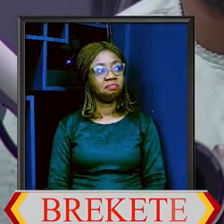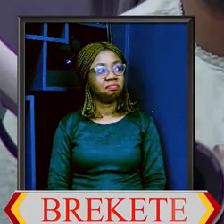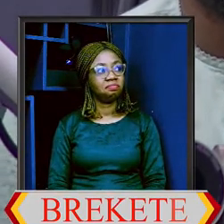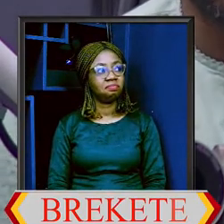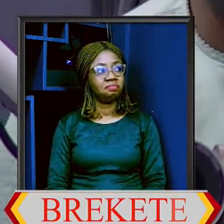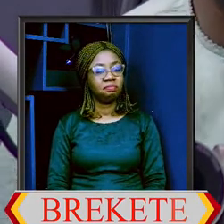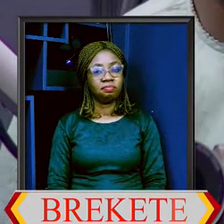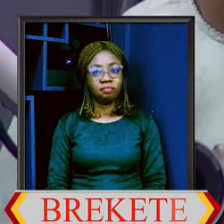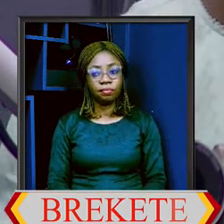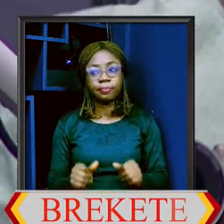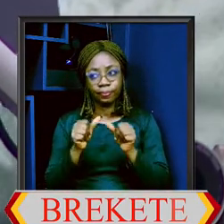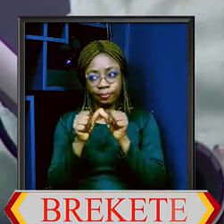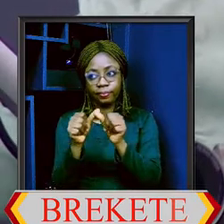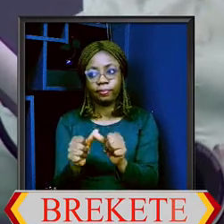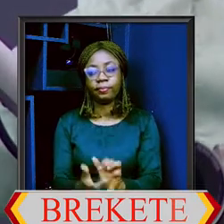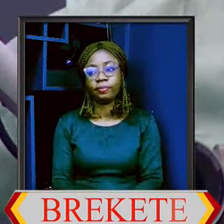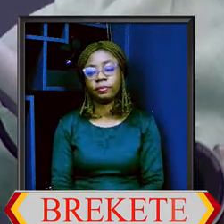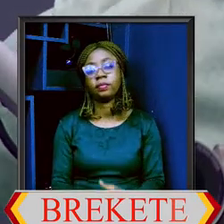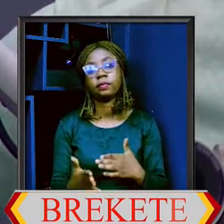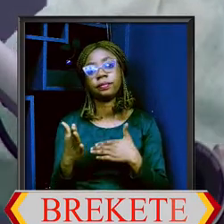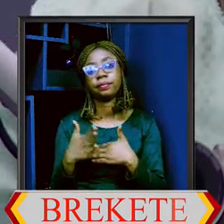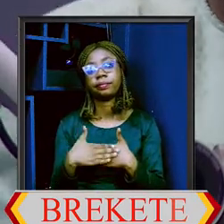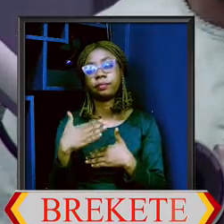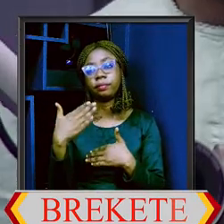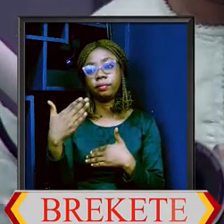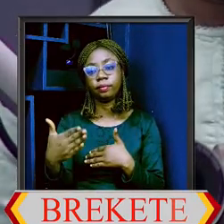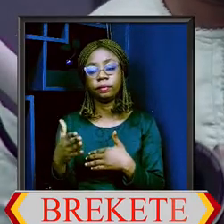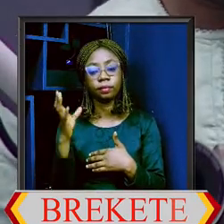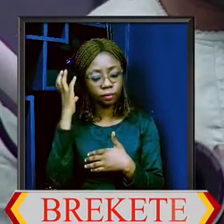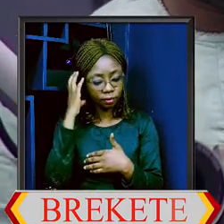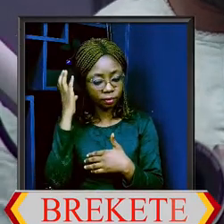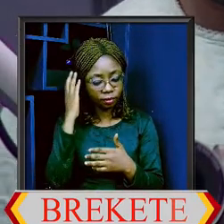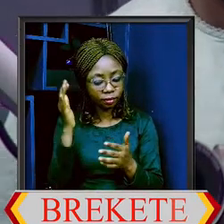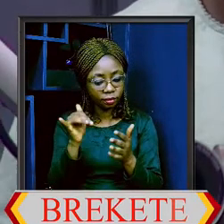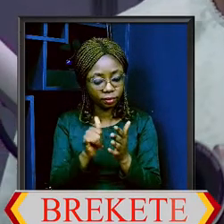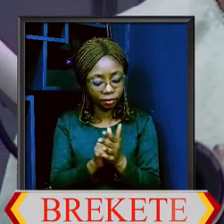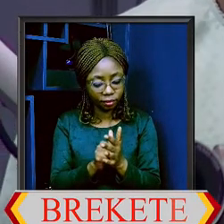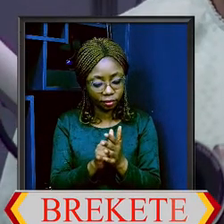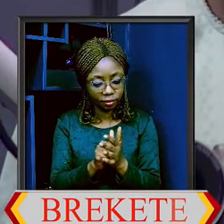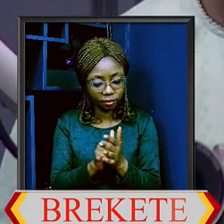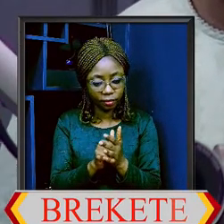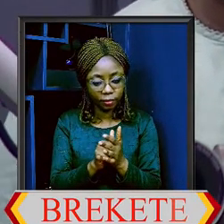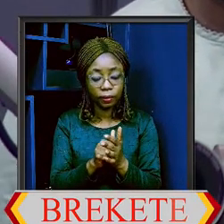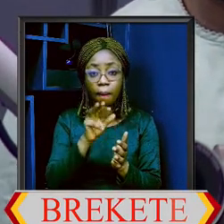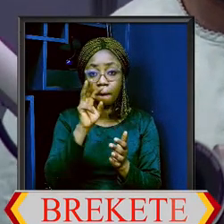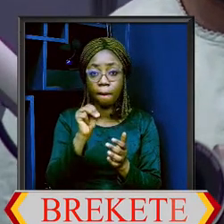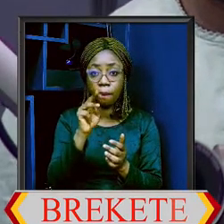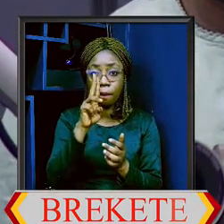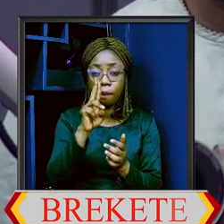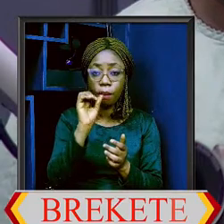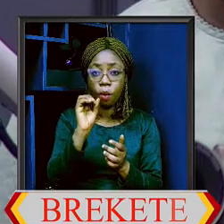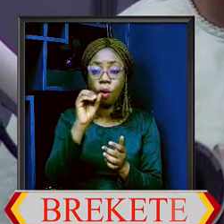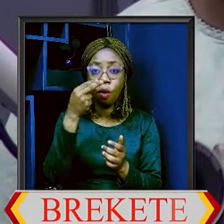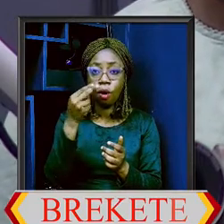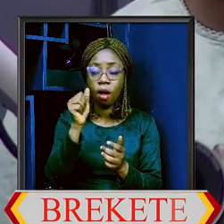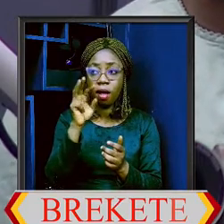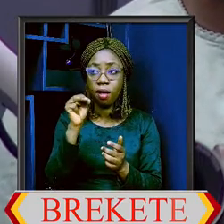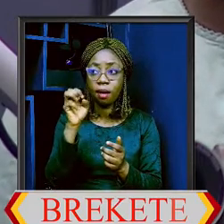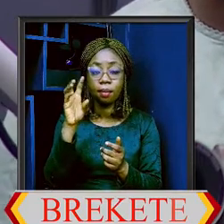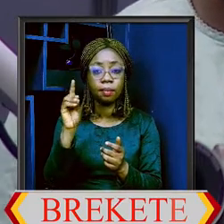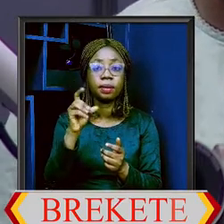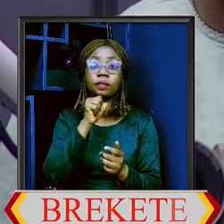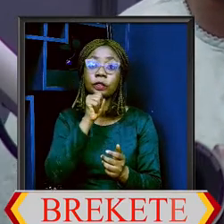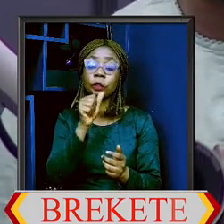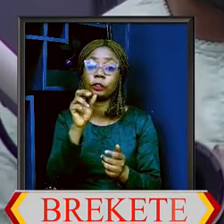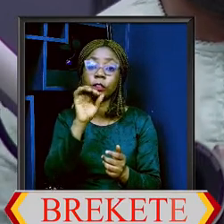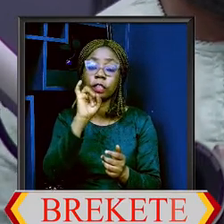CSP continue sir after hearing that uh Mohamed adamu was